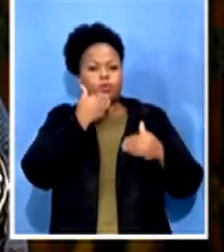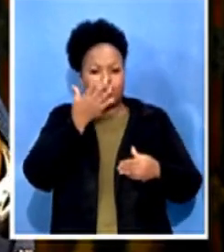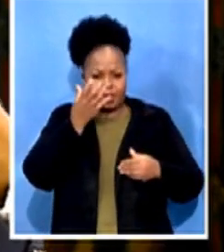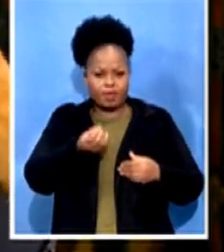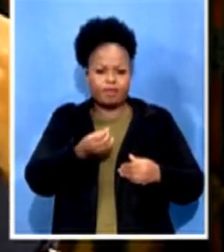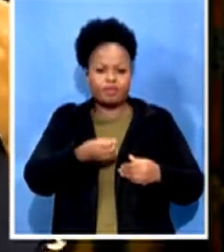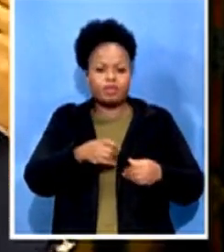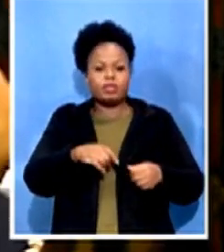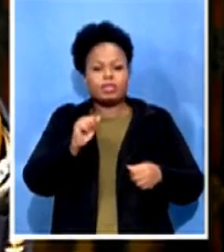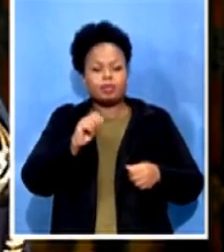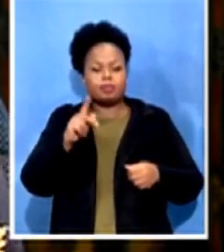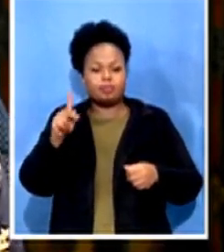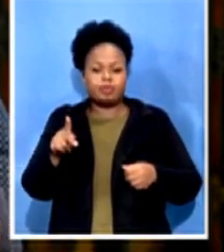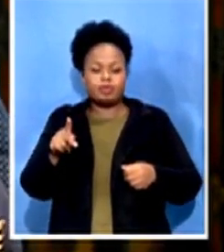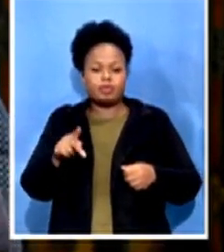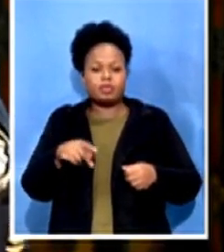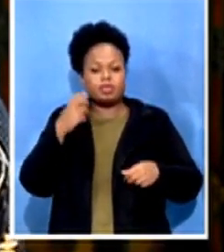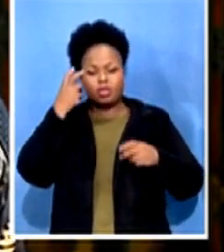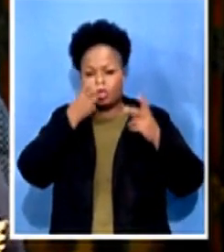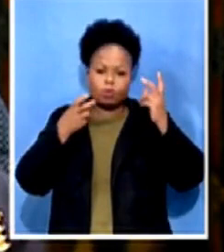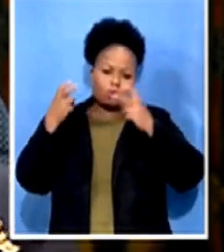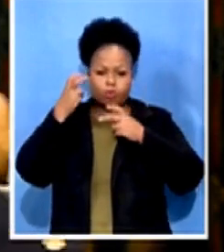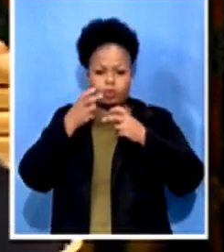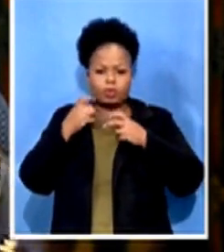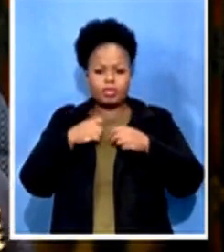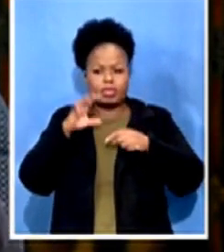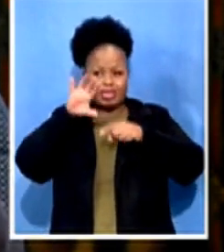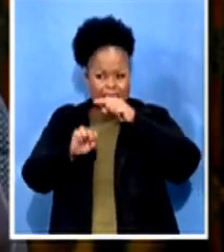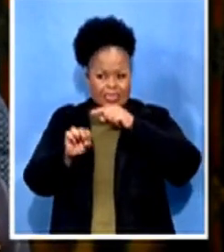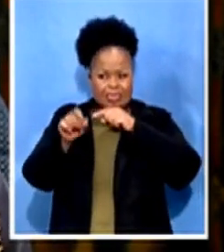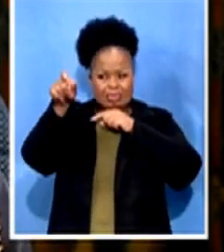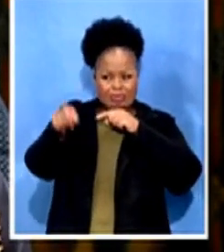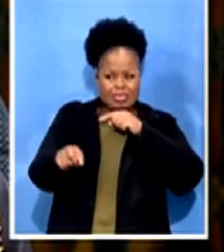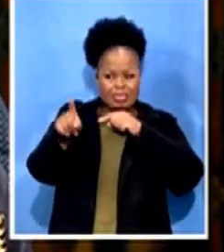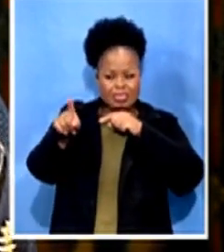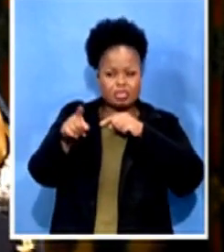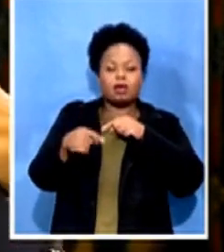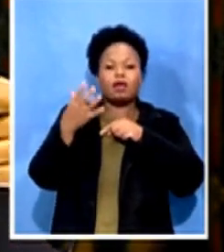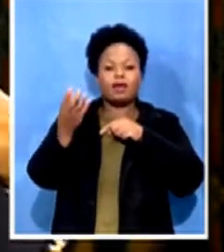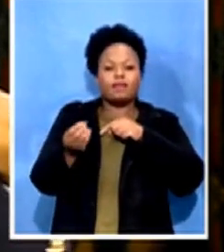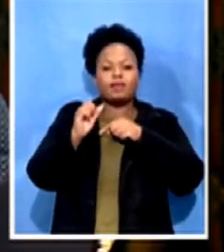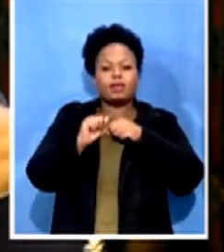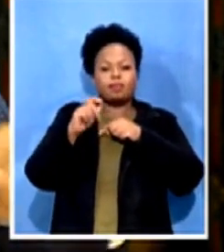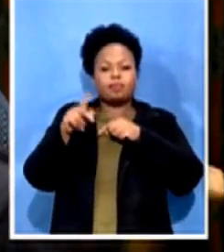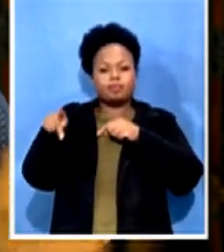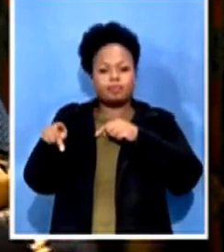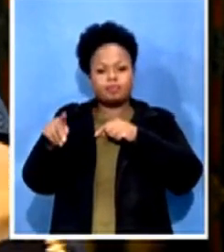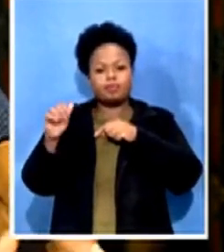searches around, and then it spots others that have got the app, and it begins to whisper to them to say,